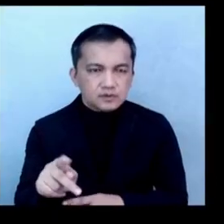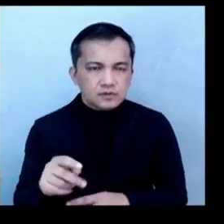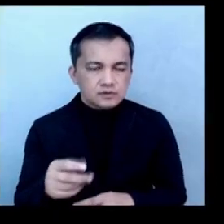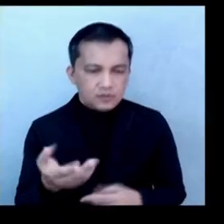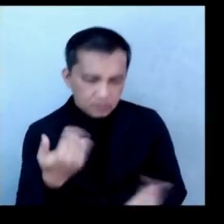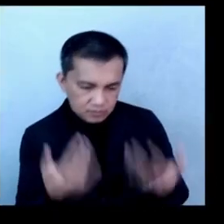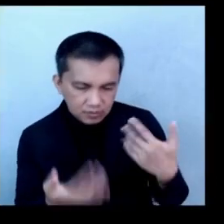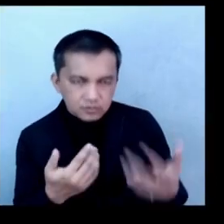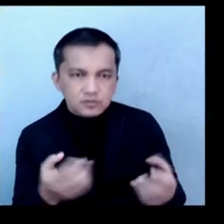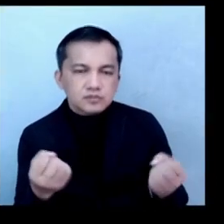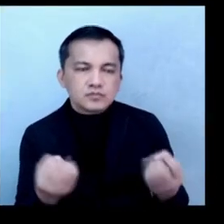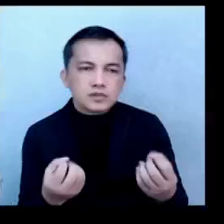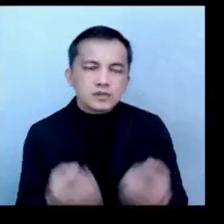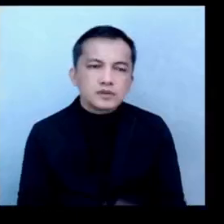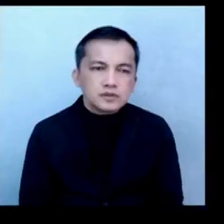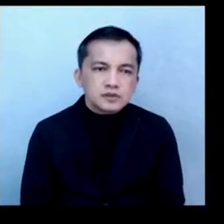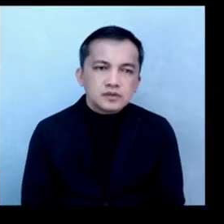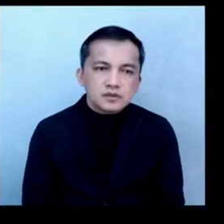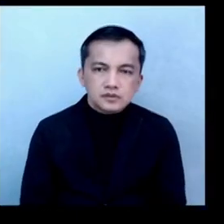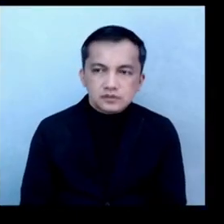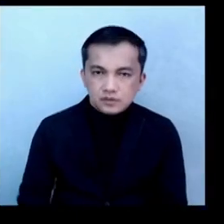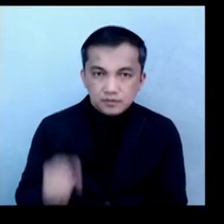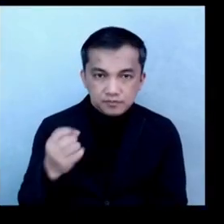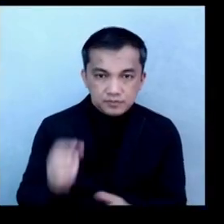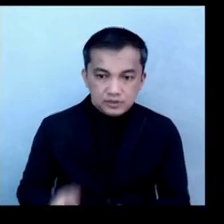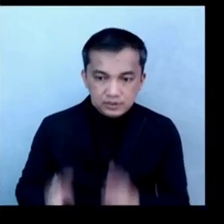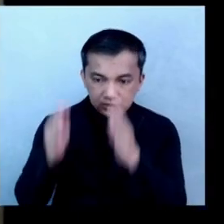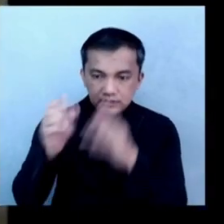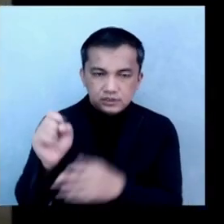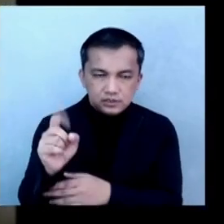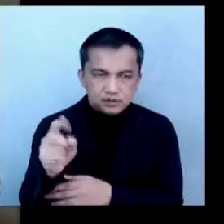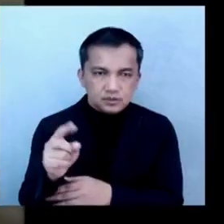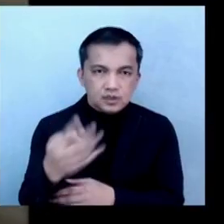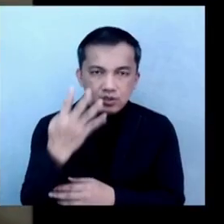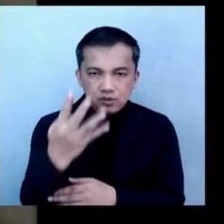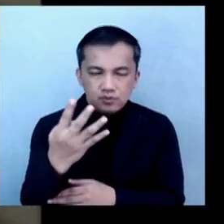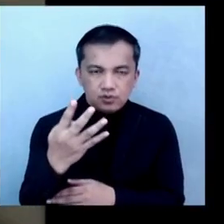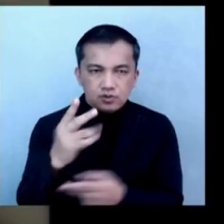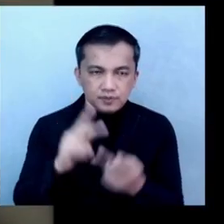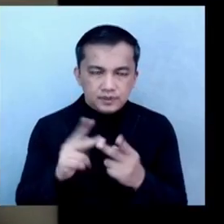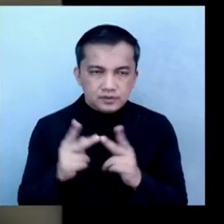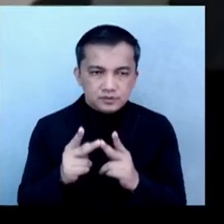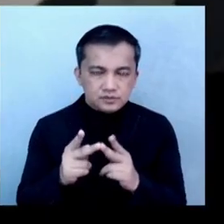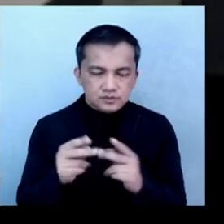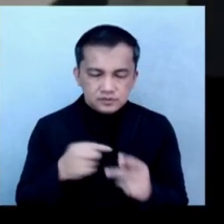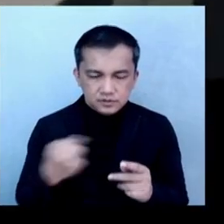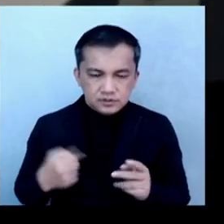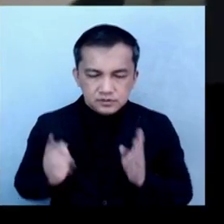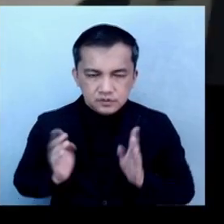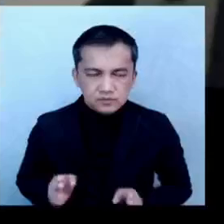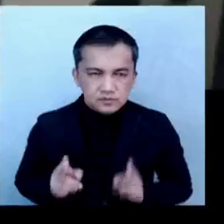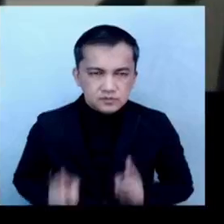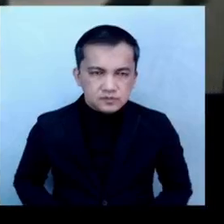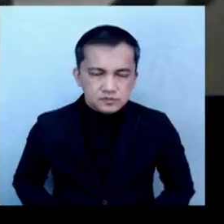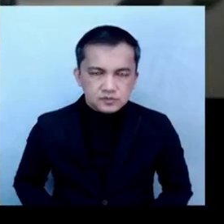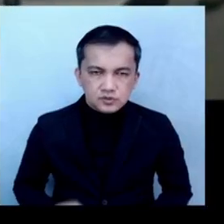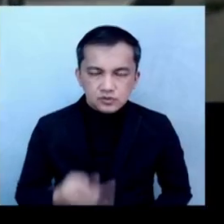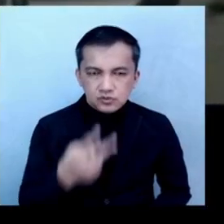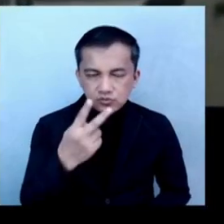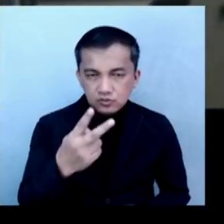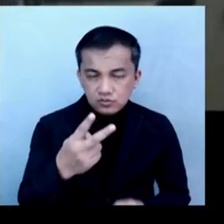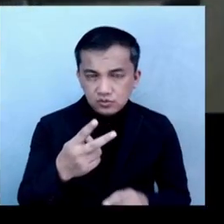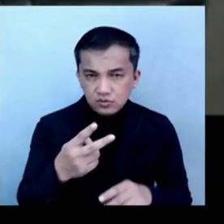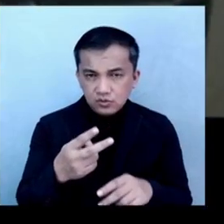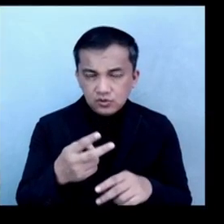On the third floor of Building 11, four pairs of Chinese military uniforms, two pairs of combat shoes, and six